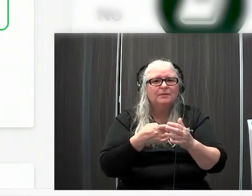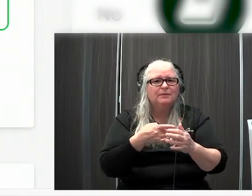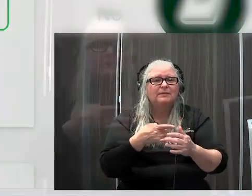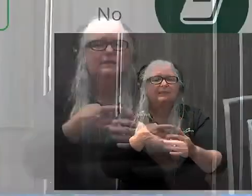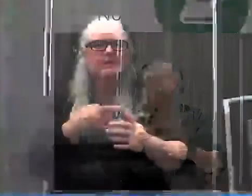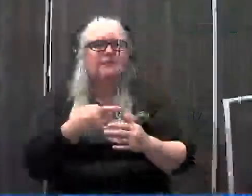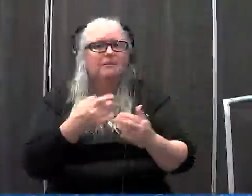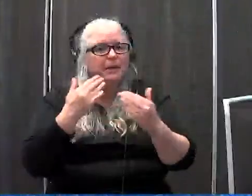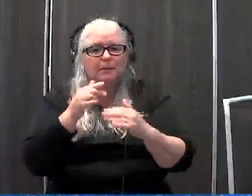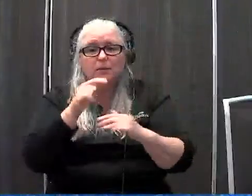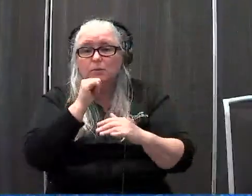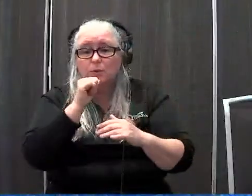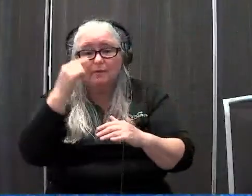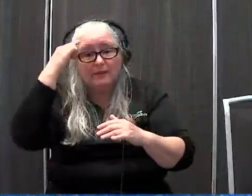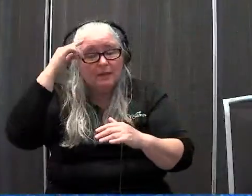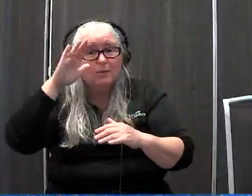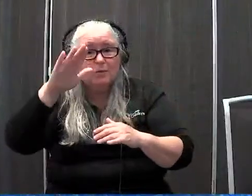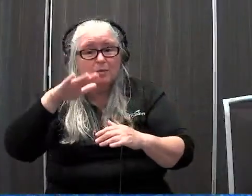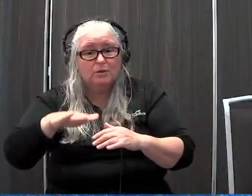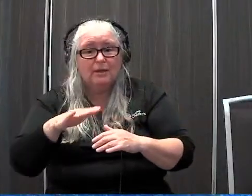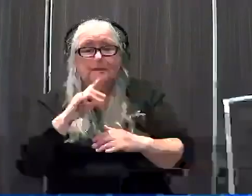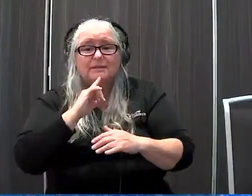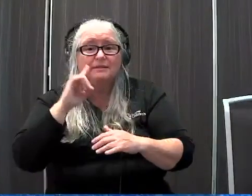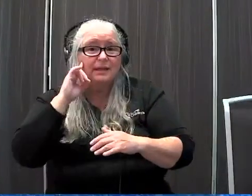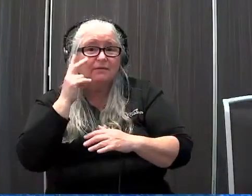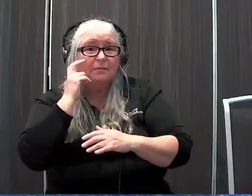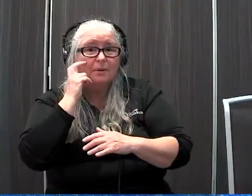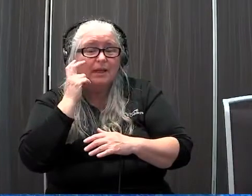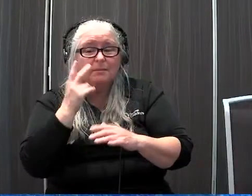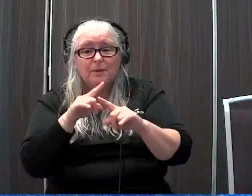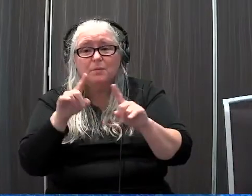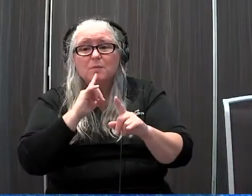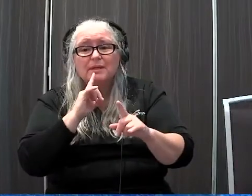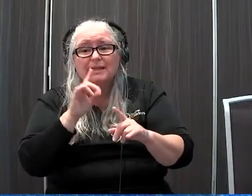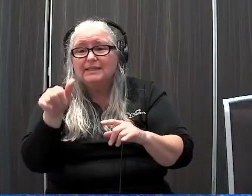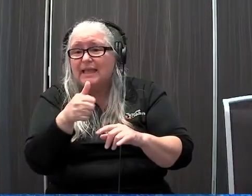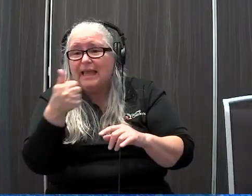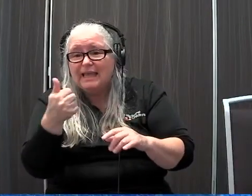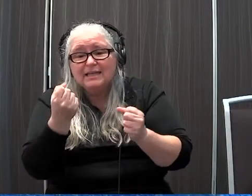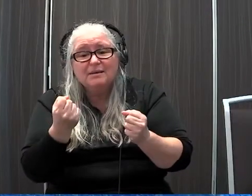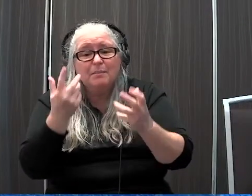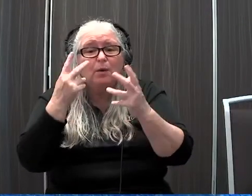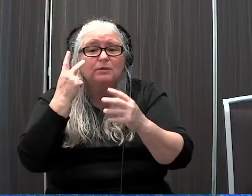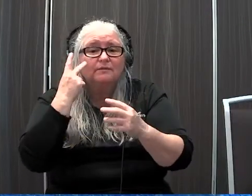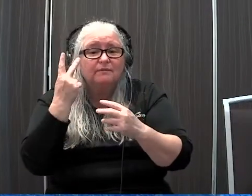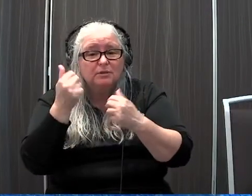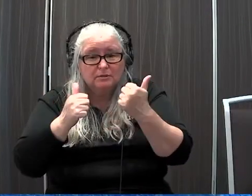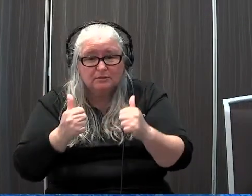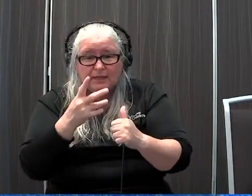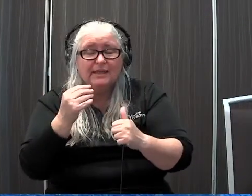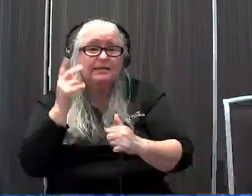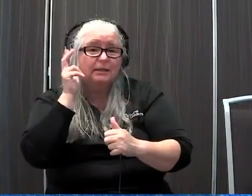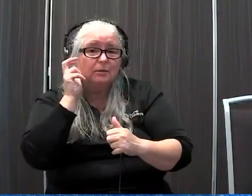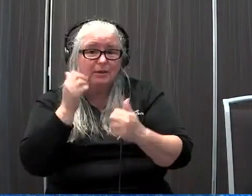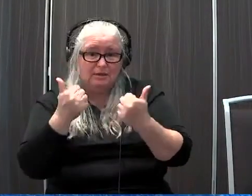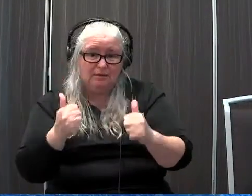but deafblindness really means any degree of vision and hearing loss. So it's likely that the majority of individuals